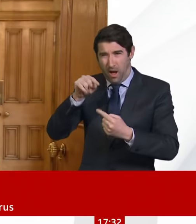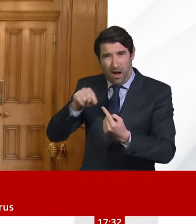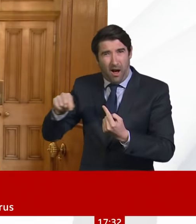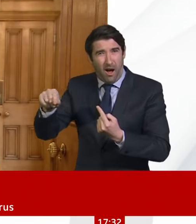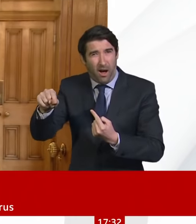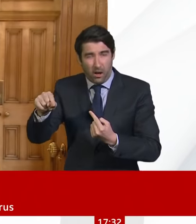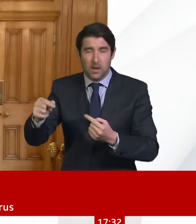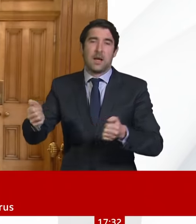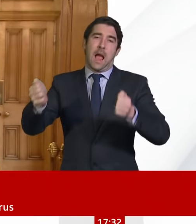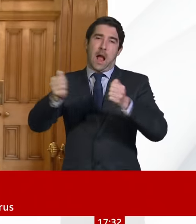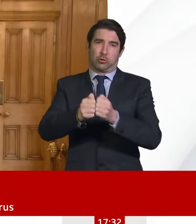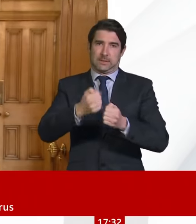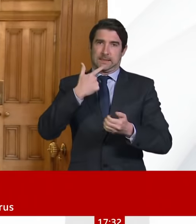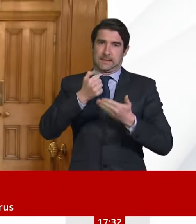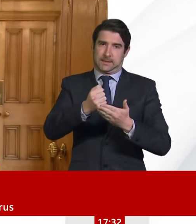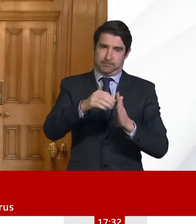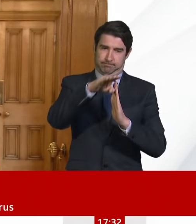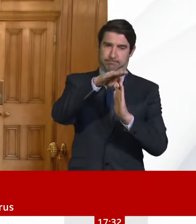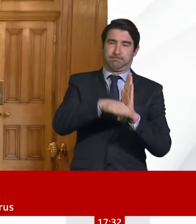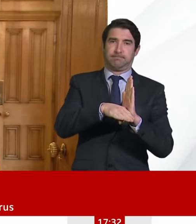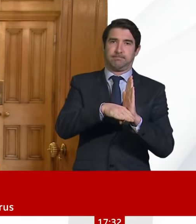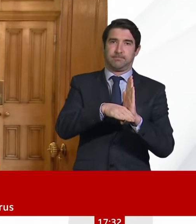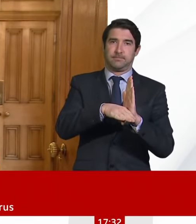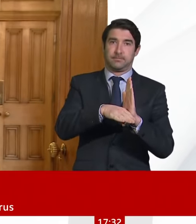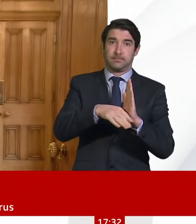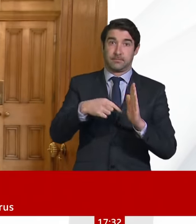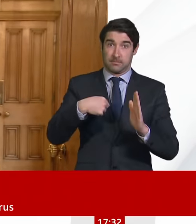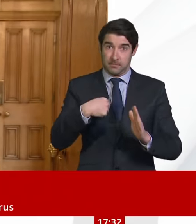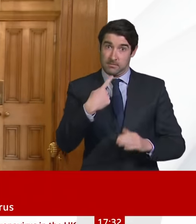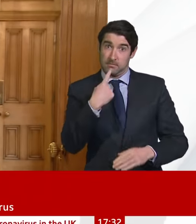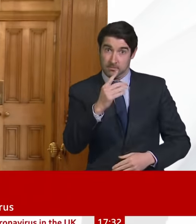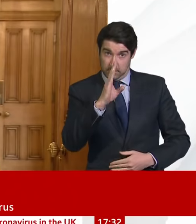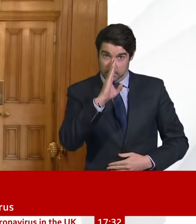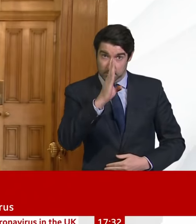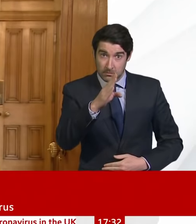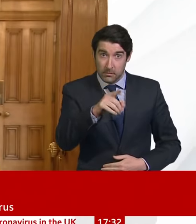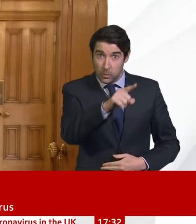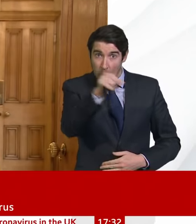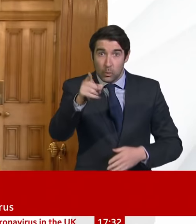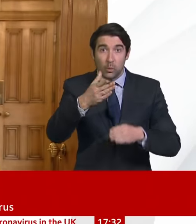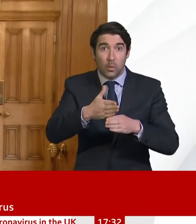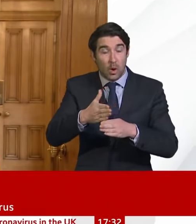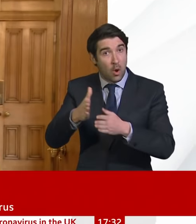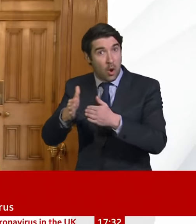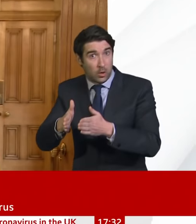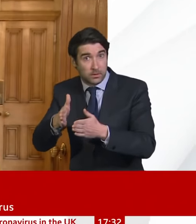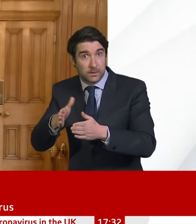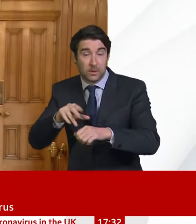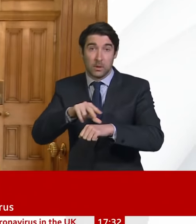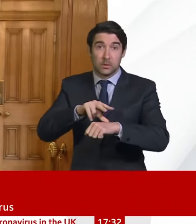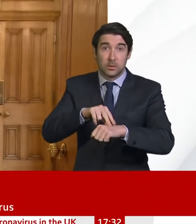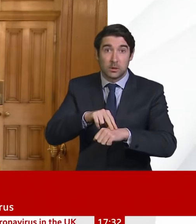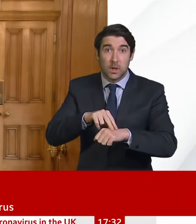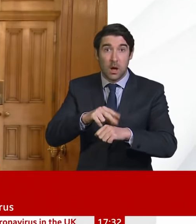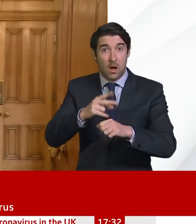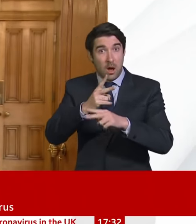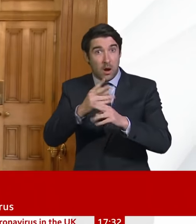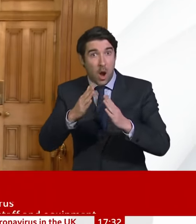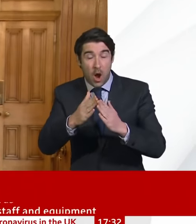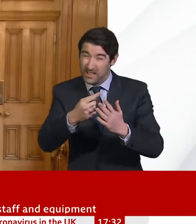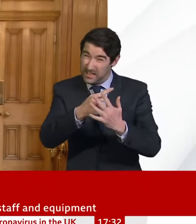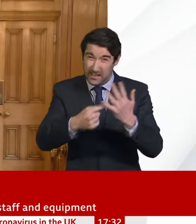that needs PPE should call the hotline so that our military operation for delivering PPE can get that